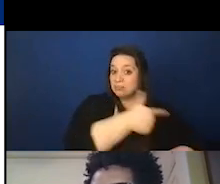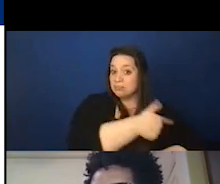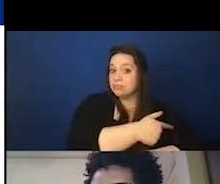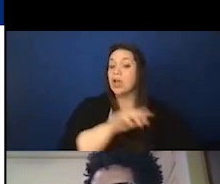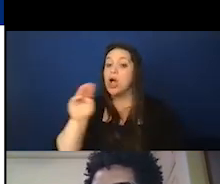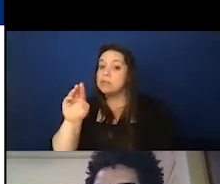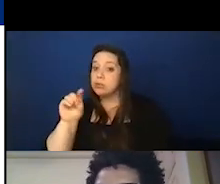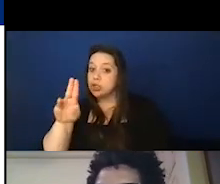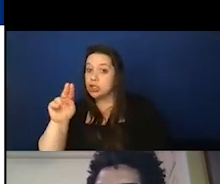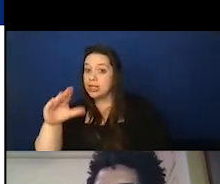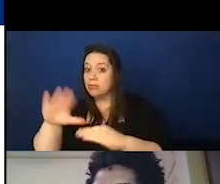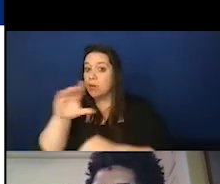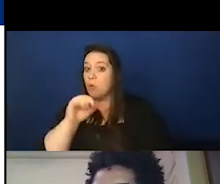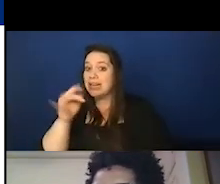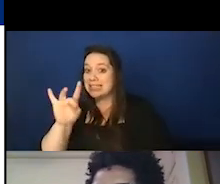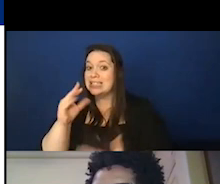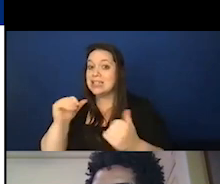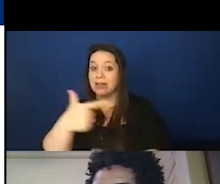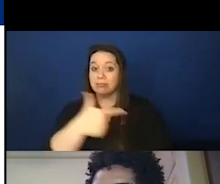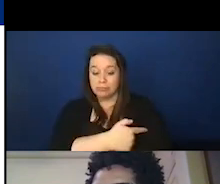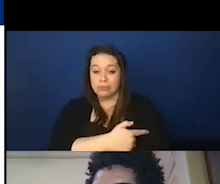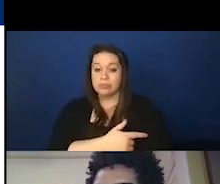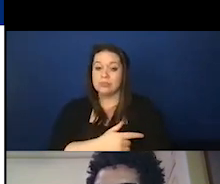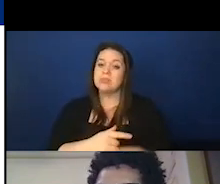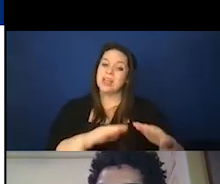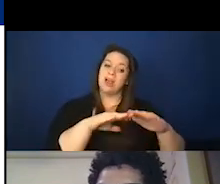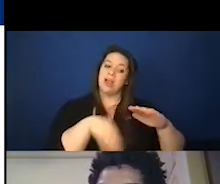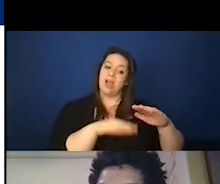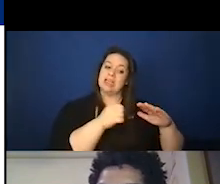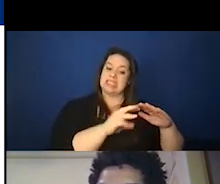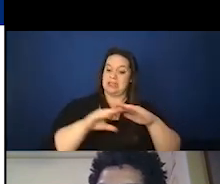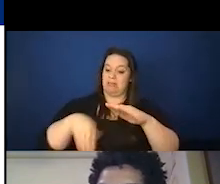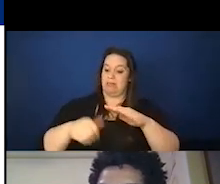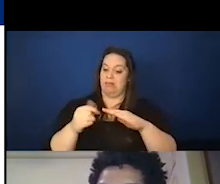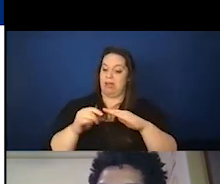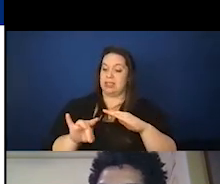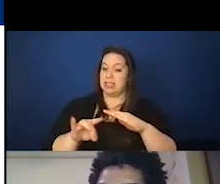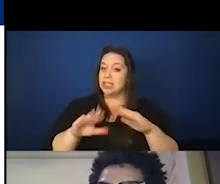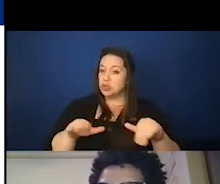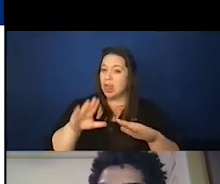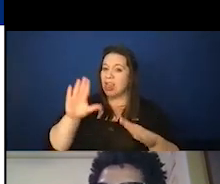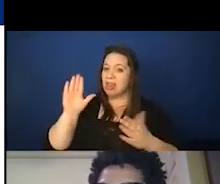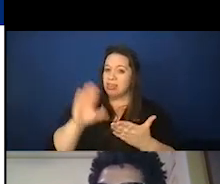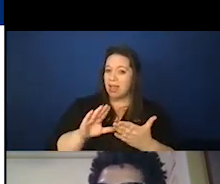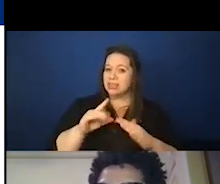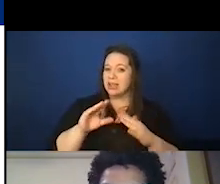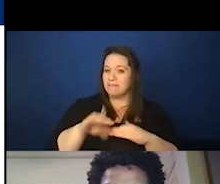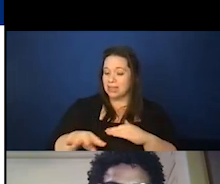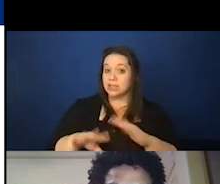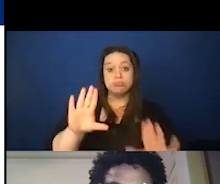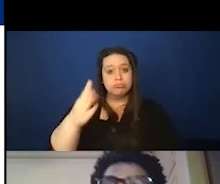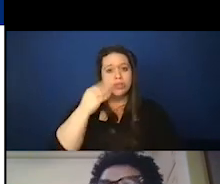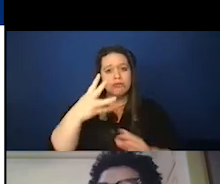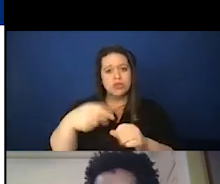the children have been comparatively less affected, but it's only a couple years that we'll have a vaccine for children